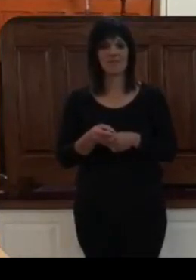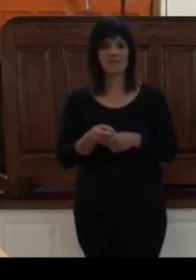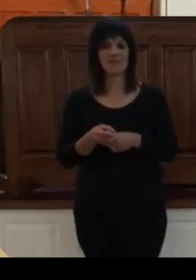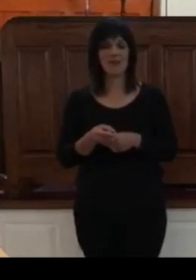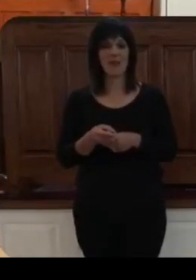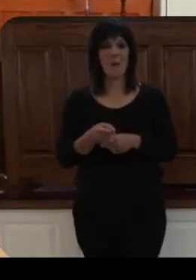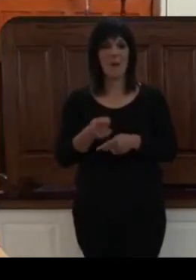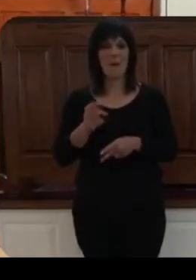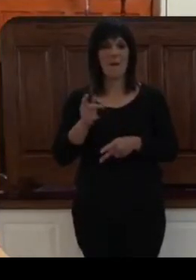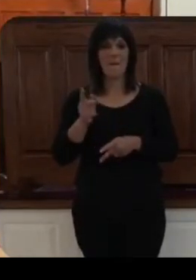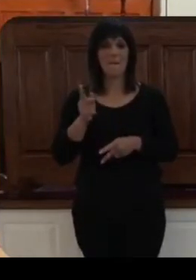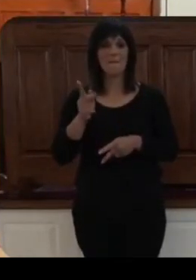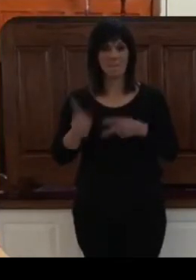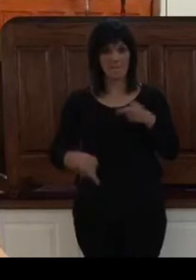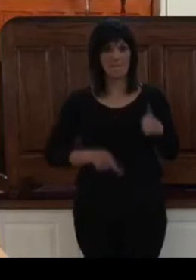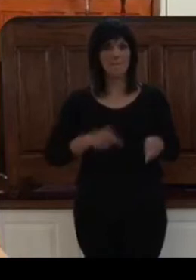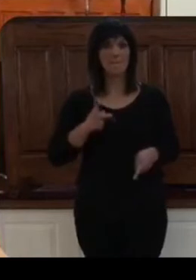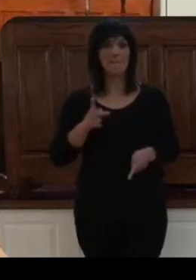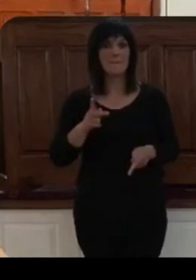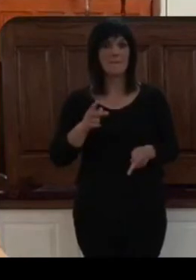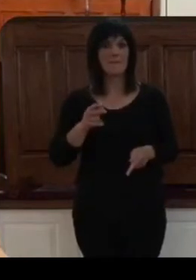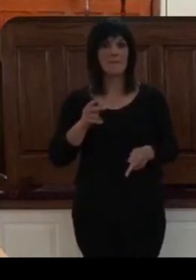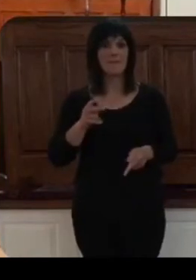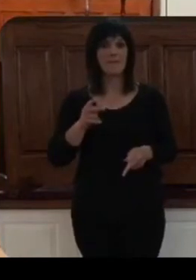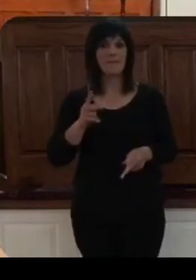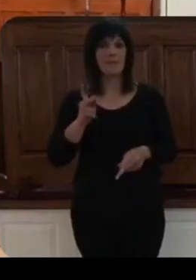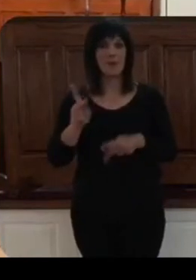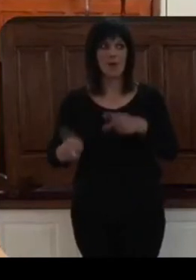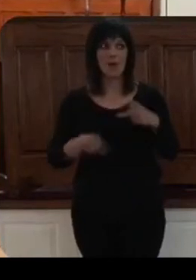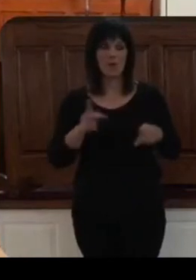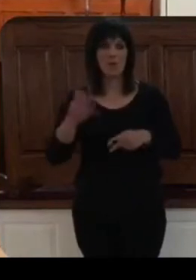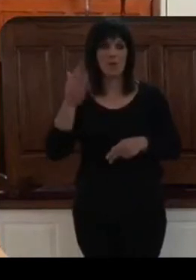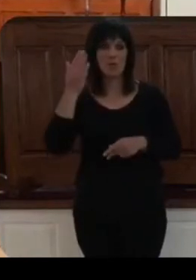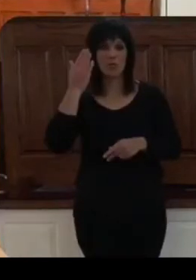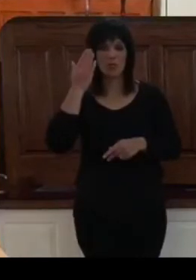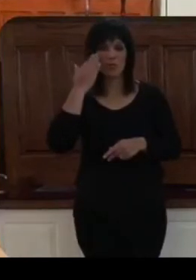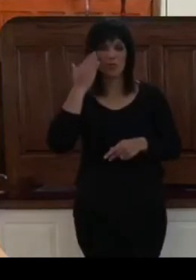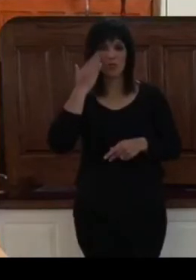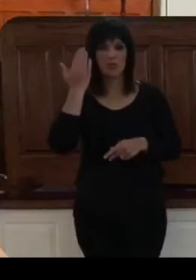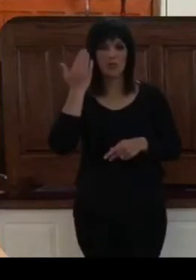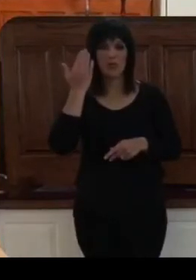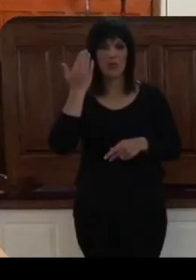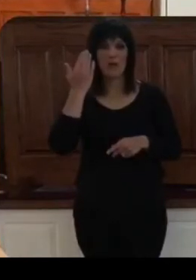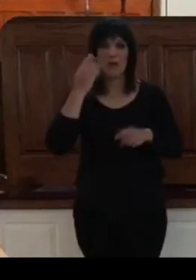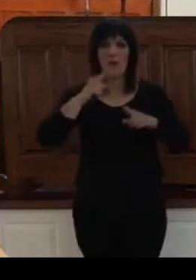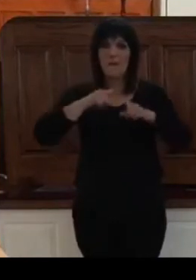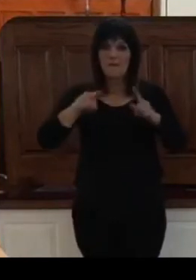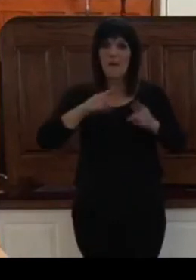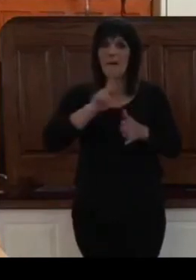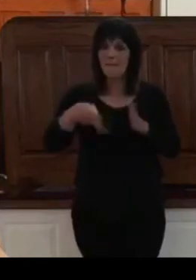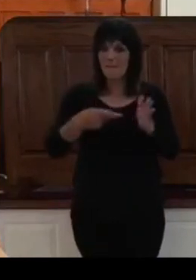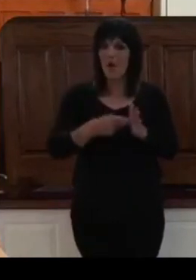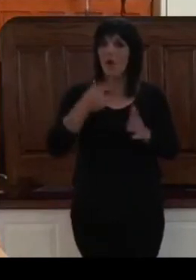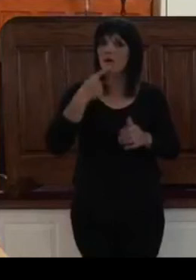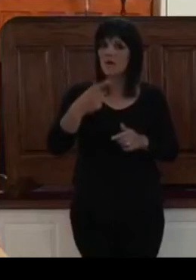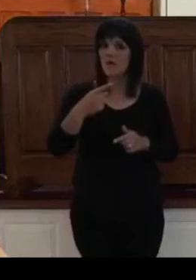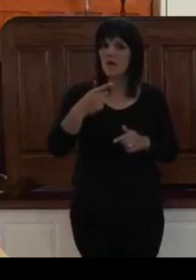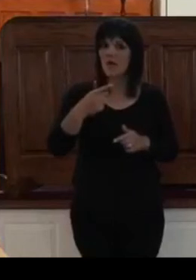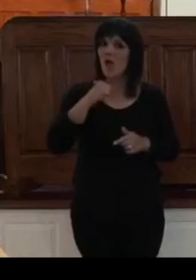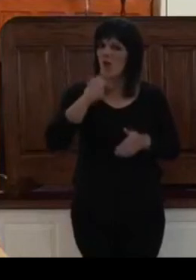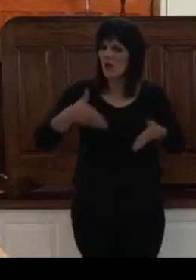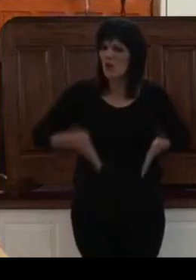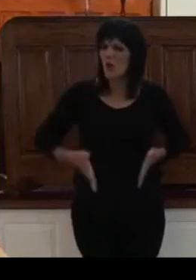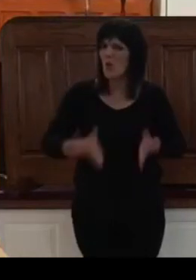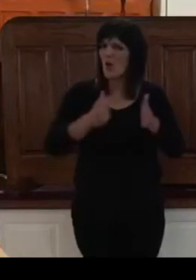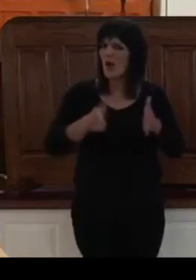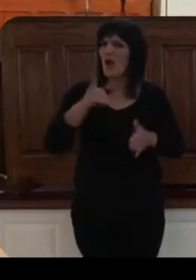known. This is something from a friend of Jesus. John recorded it. He said this. He said, "Don't let your hearts be troubled," Jesus speaking.